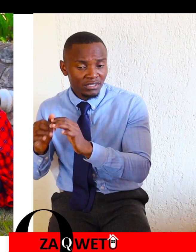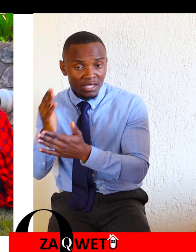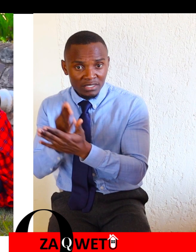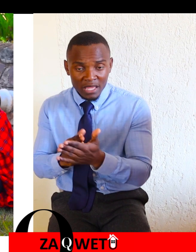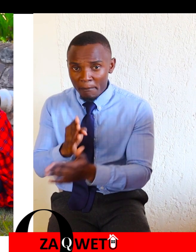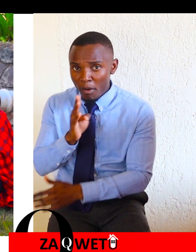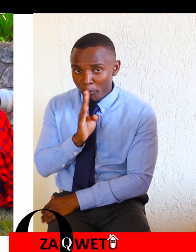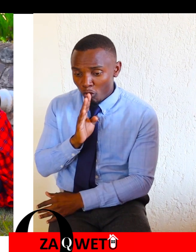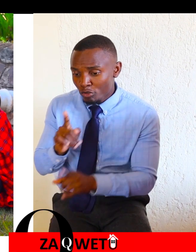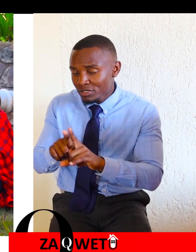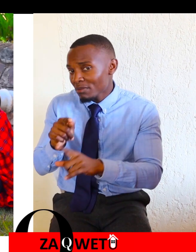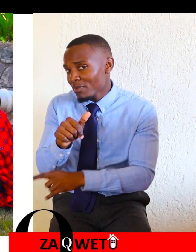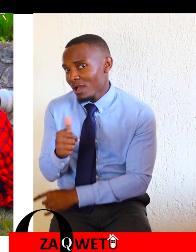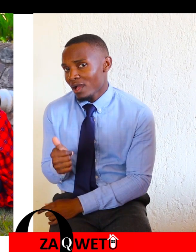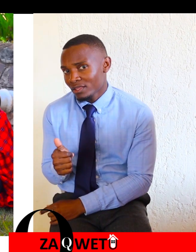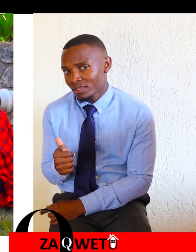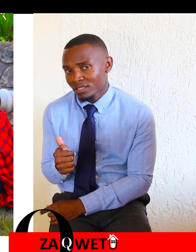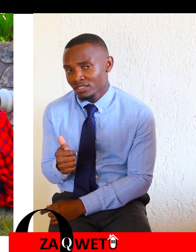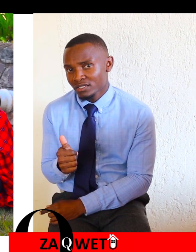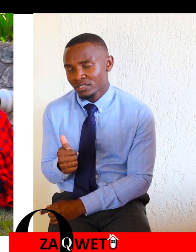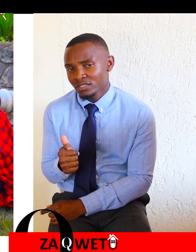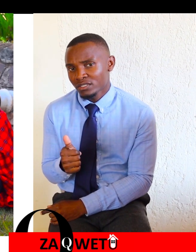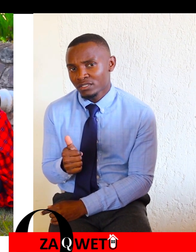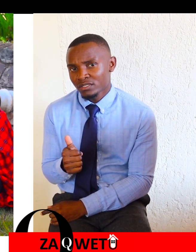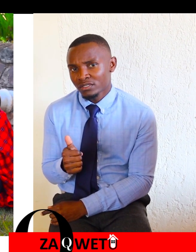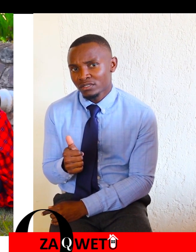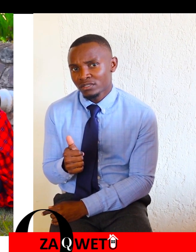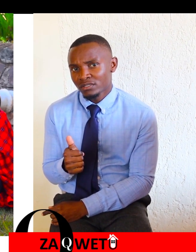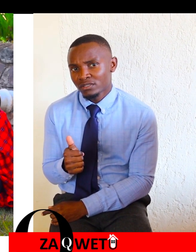that are both borrowed and also